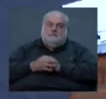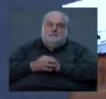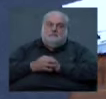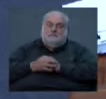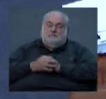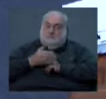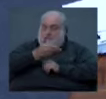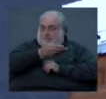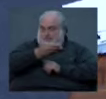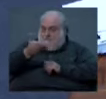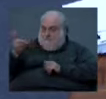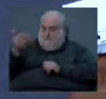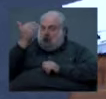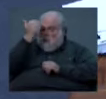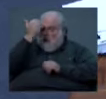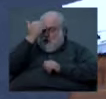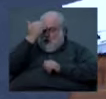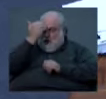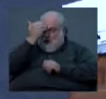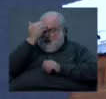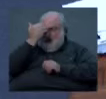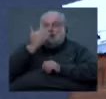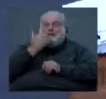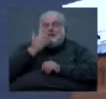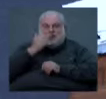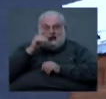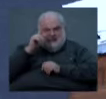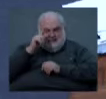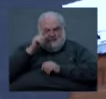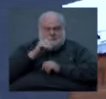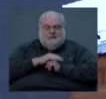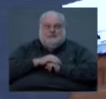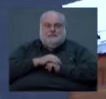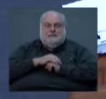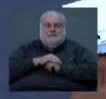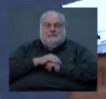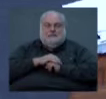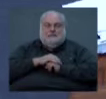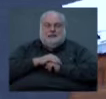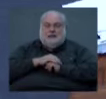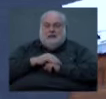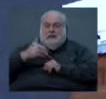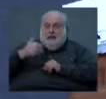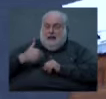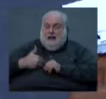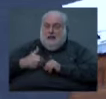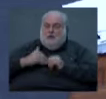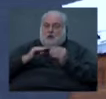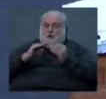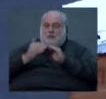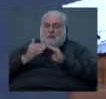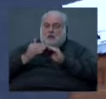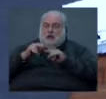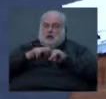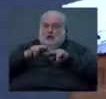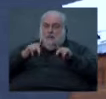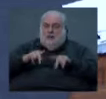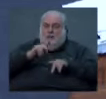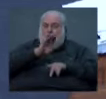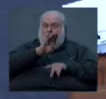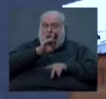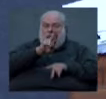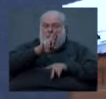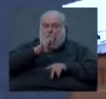And you'll note at the ending of this, and I thank you for listening once again, that I am the community chair of the branding subcommittee